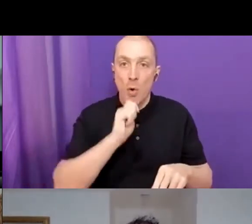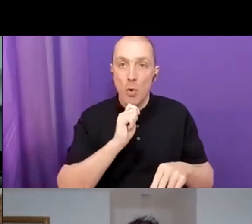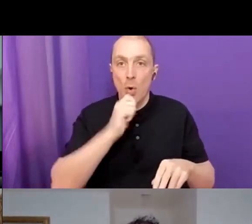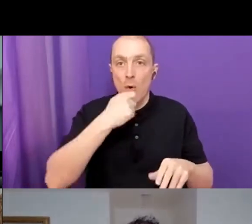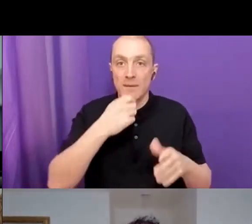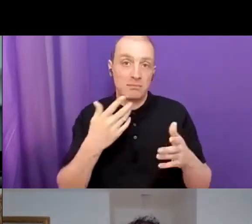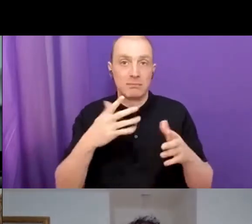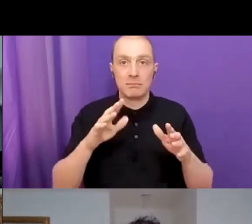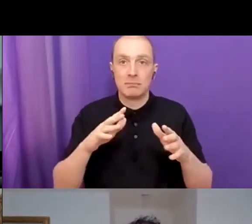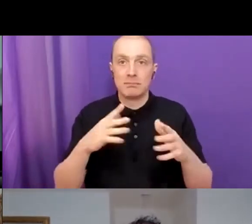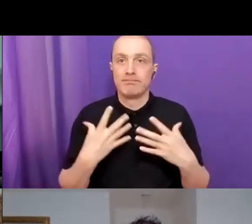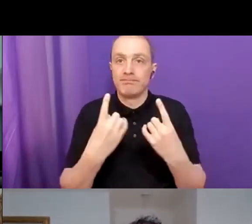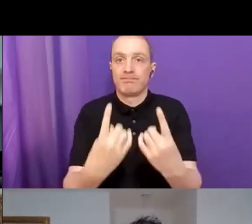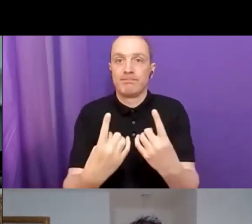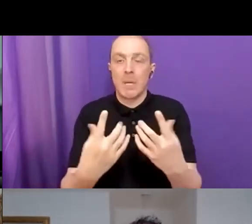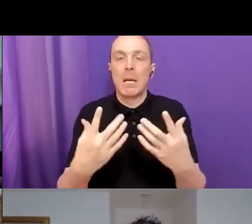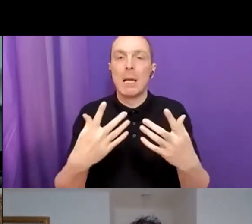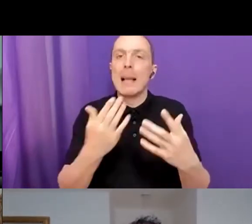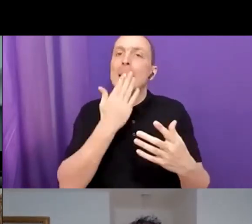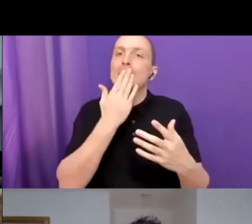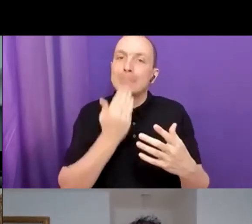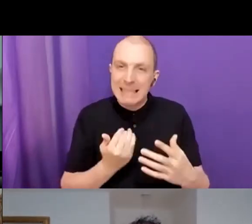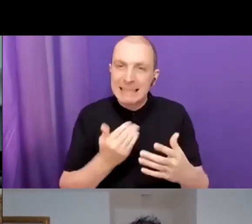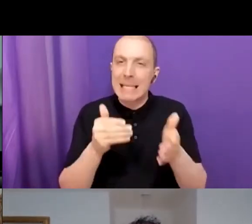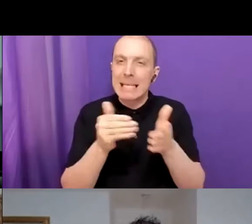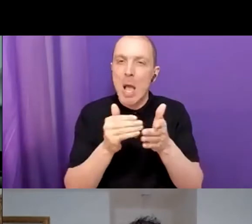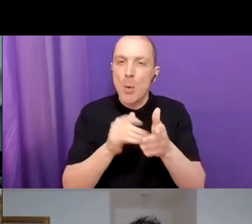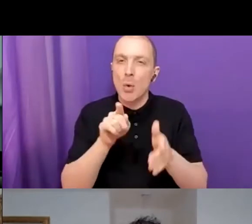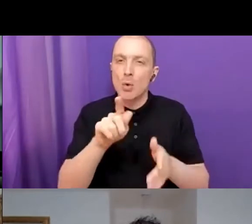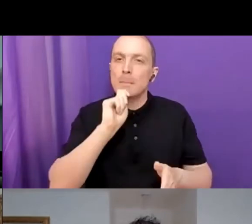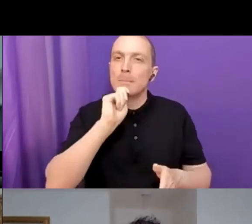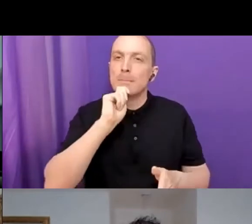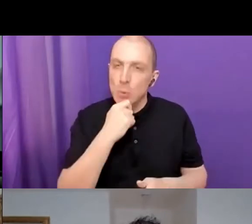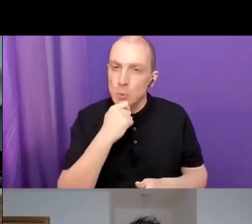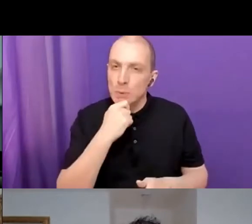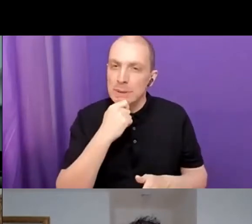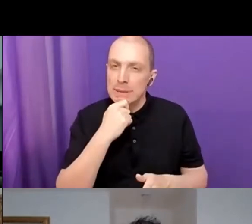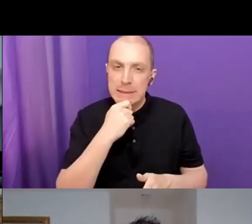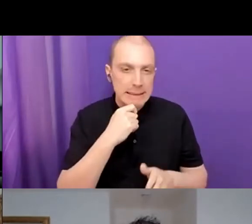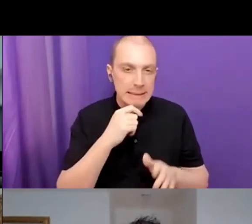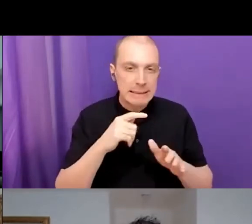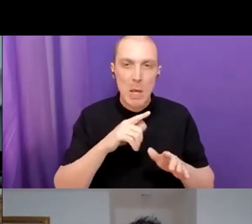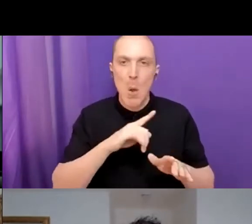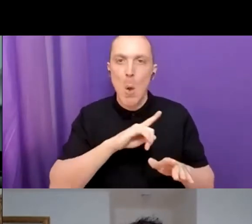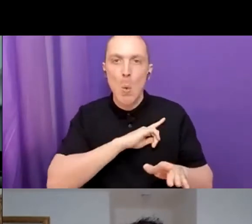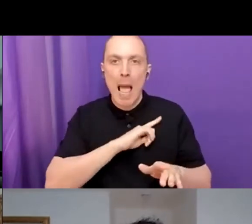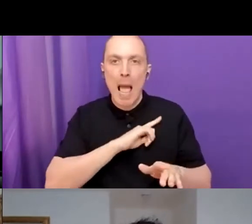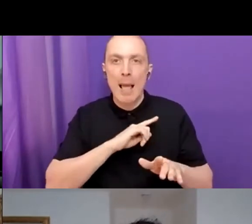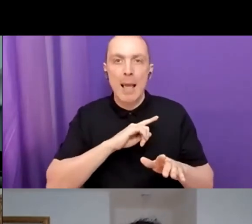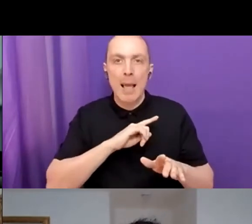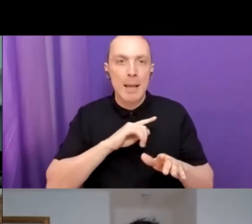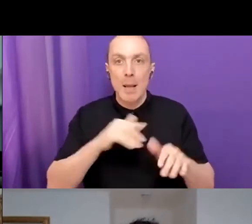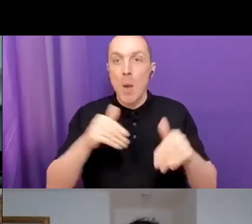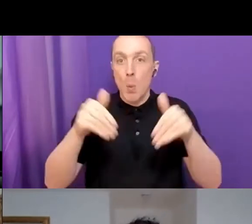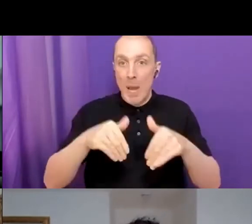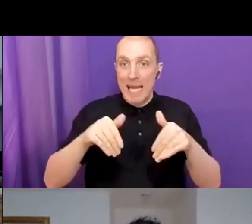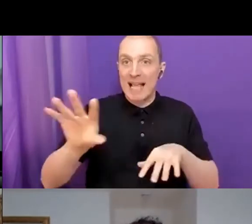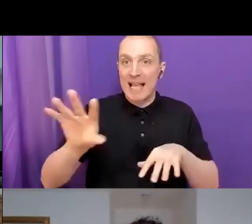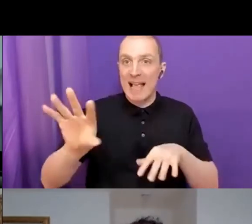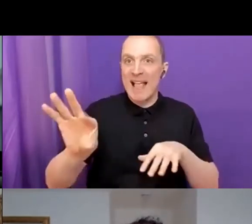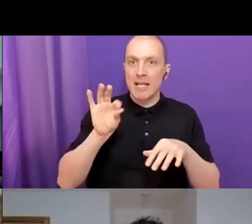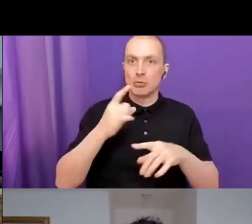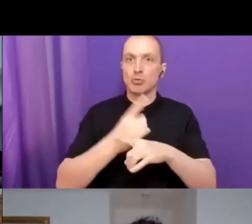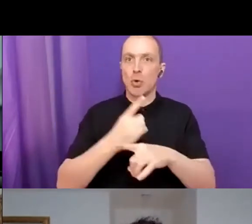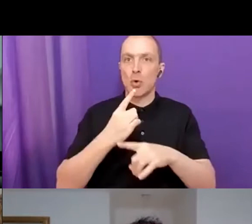though that everybody keeps themselves on mute at the moment, just until you're invited to speak. This